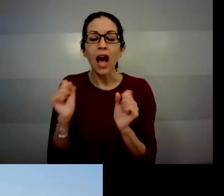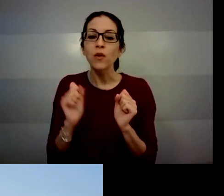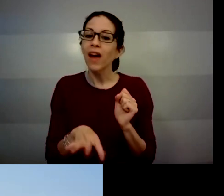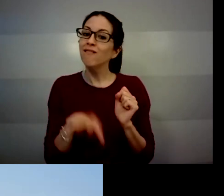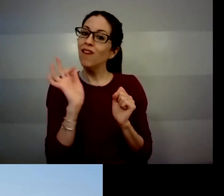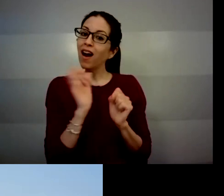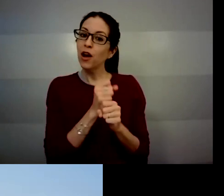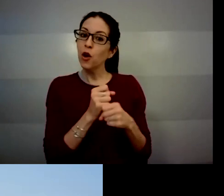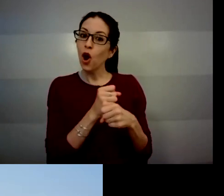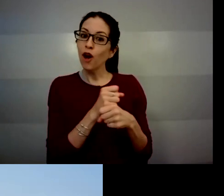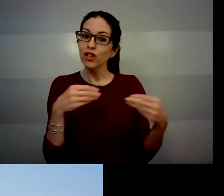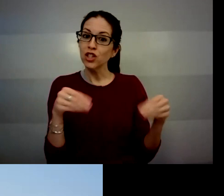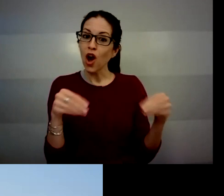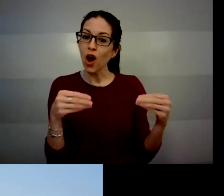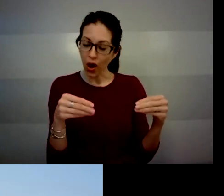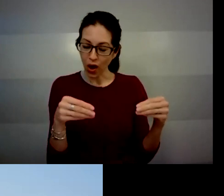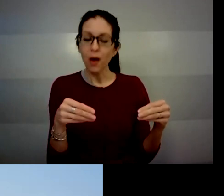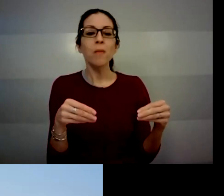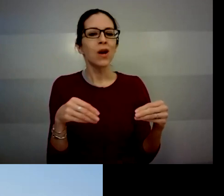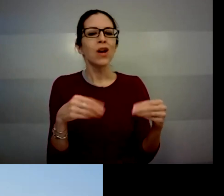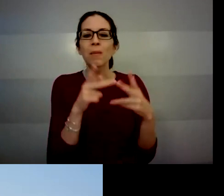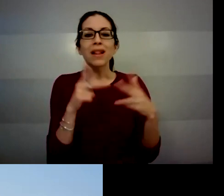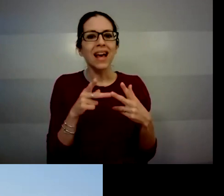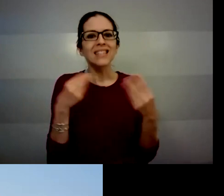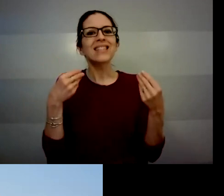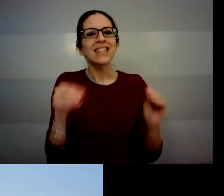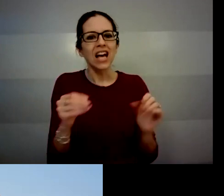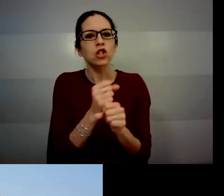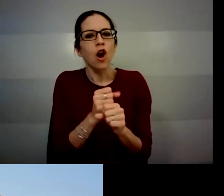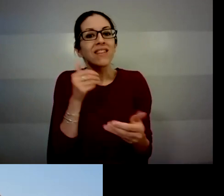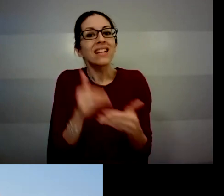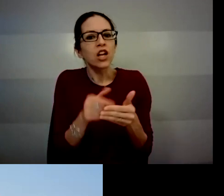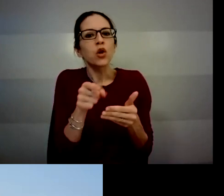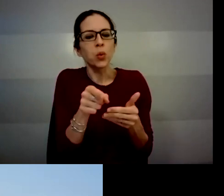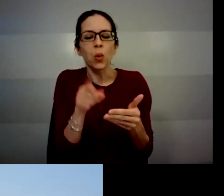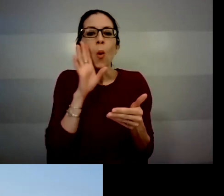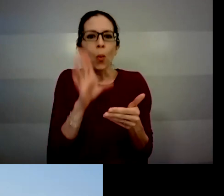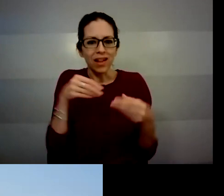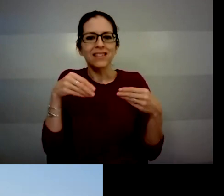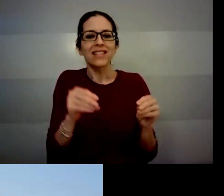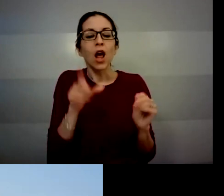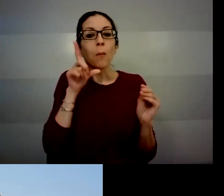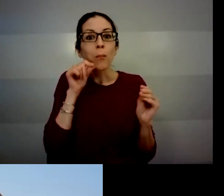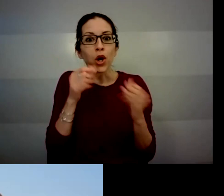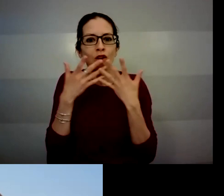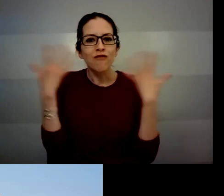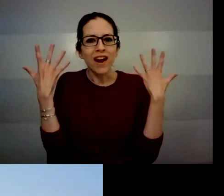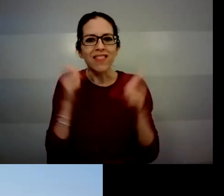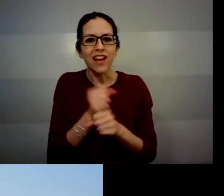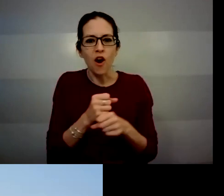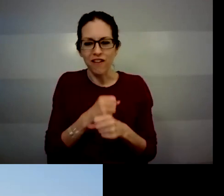or someplace that sells coffee near you that potentially sells bird-friendly coffee. So check that